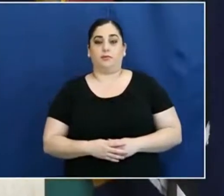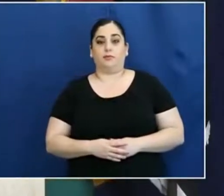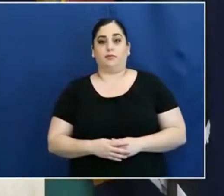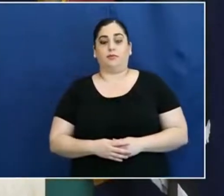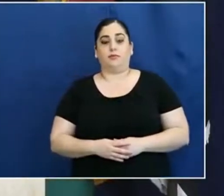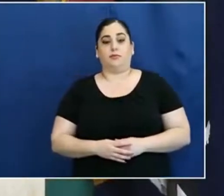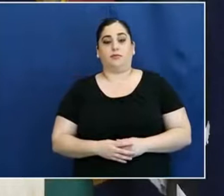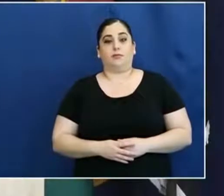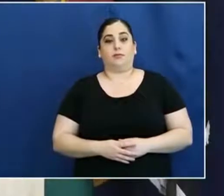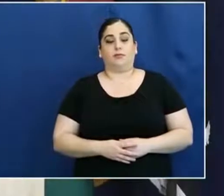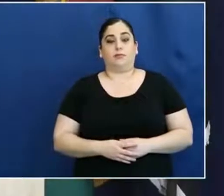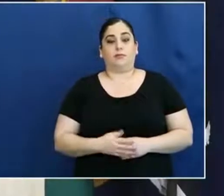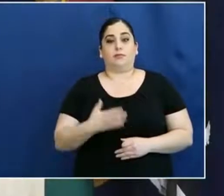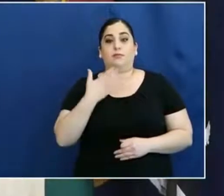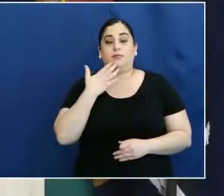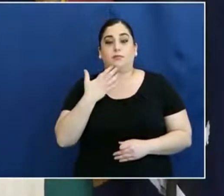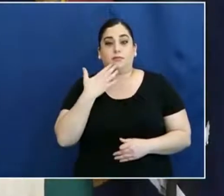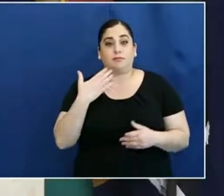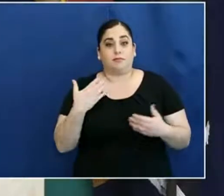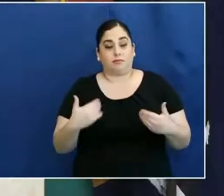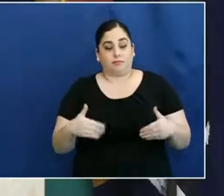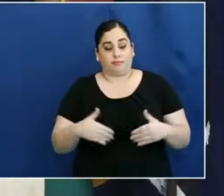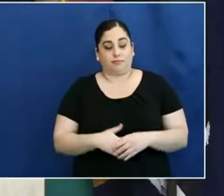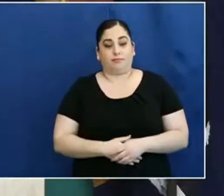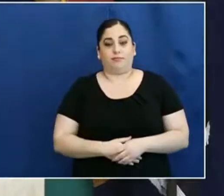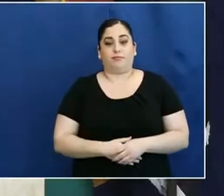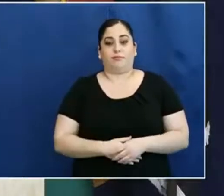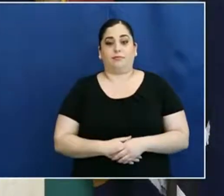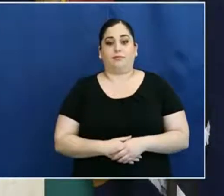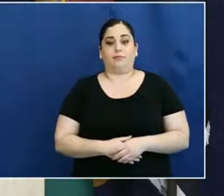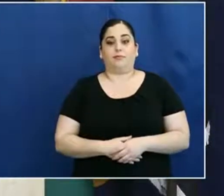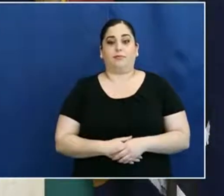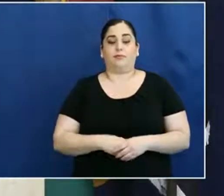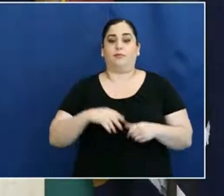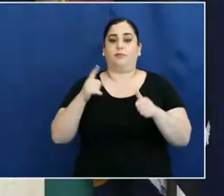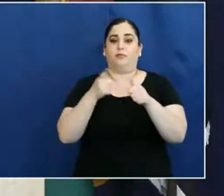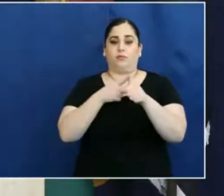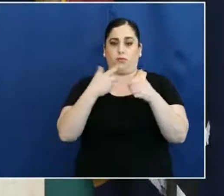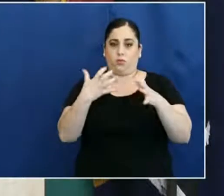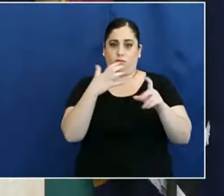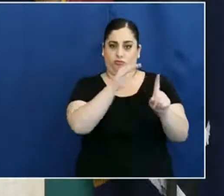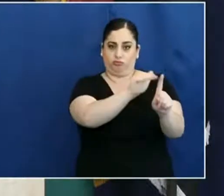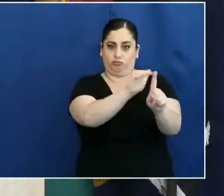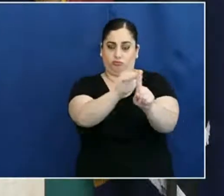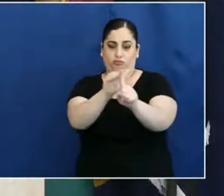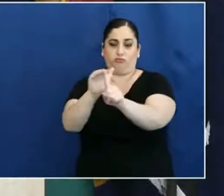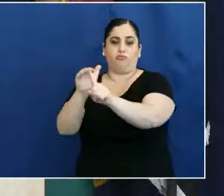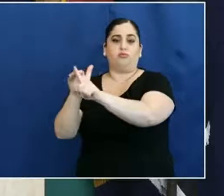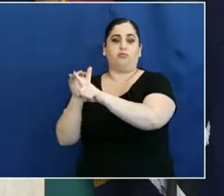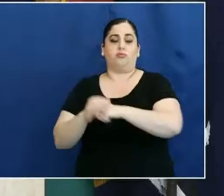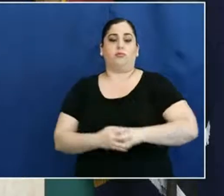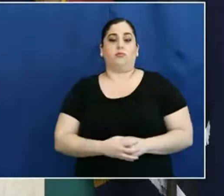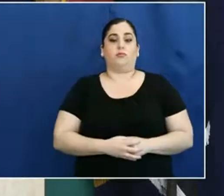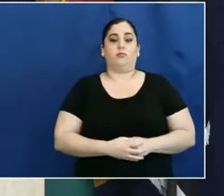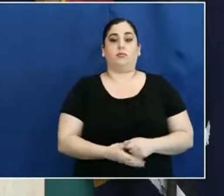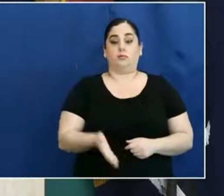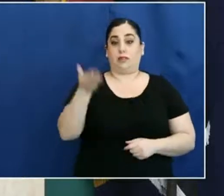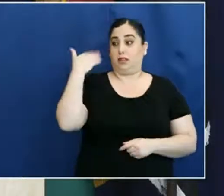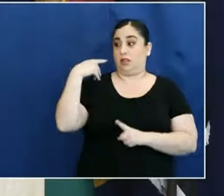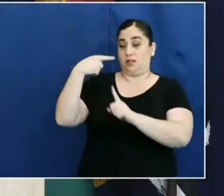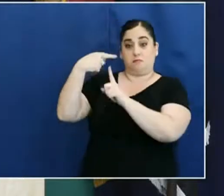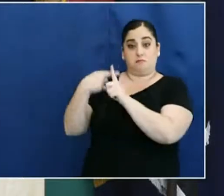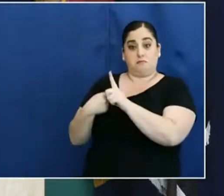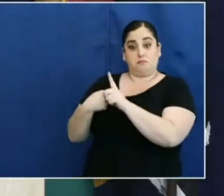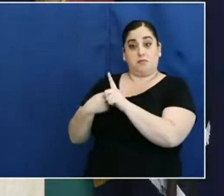Thank you, Chair Fletcher. I want to start today by reminding everyone that just last month we did a call to action, and because of the effort to